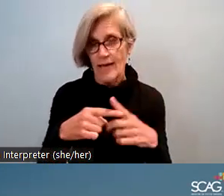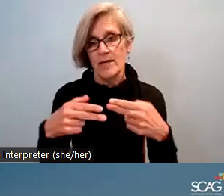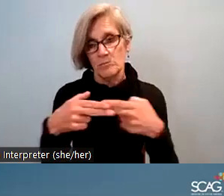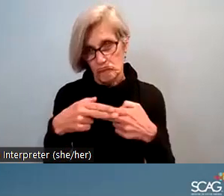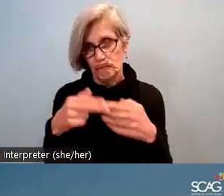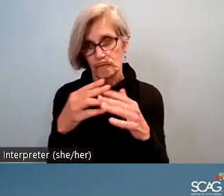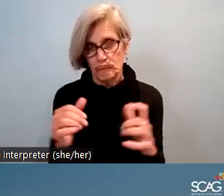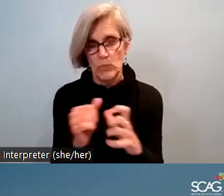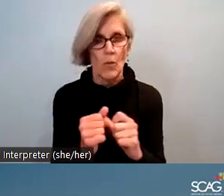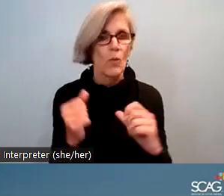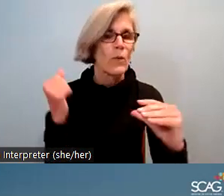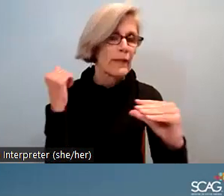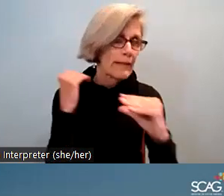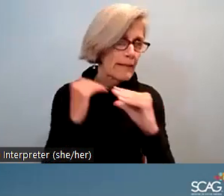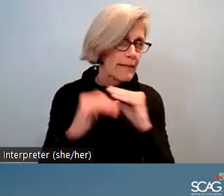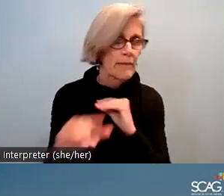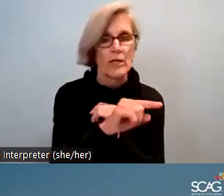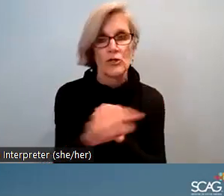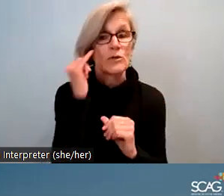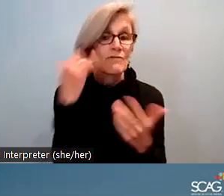registrants. So thank you, everyone.